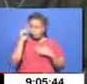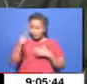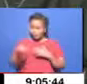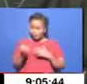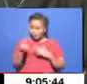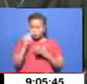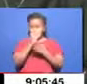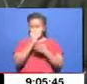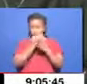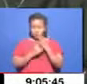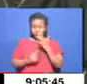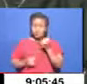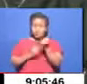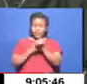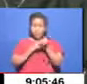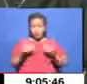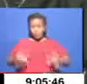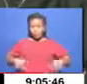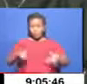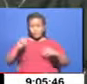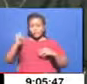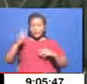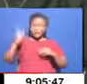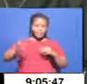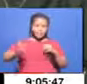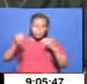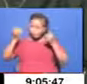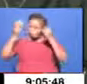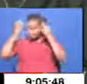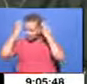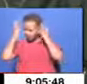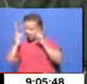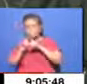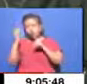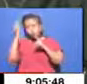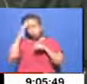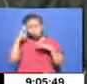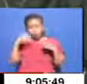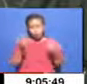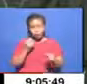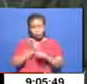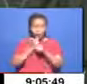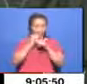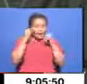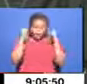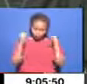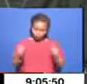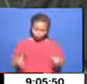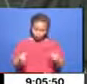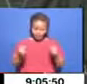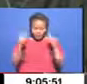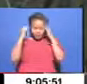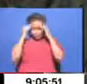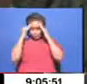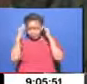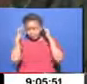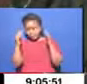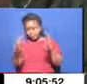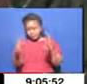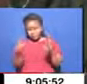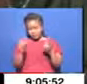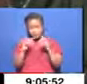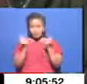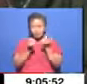to understand and appreciate the ideals of hard work, determination, consciousness,